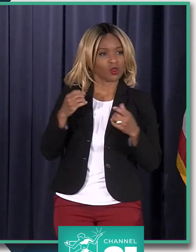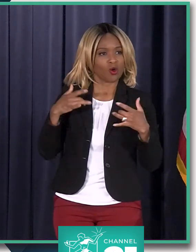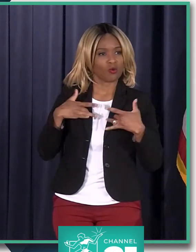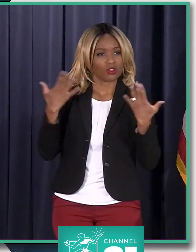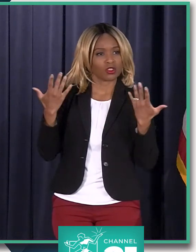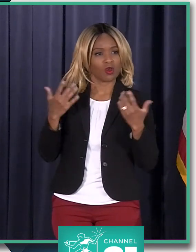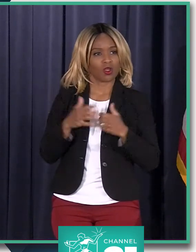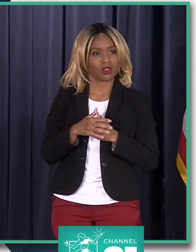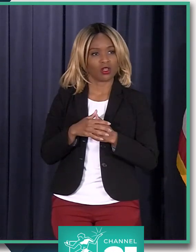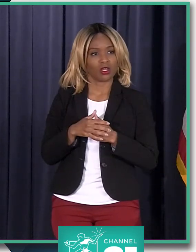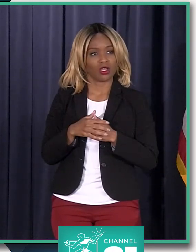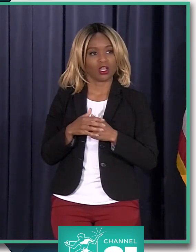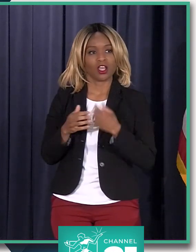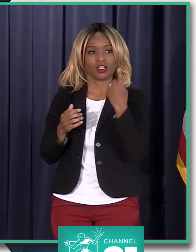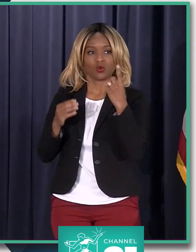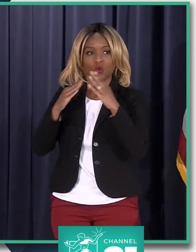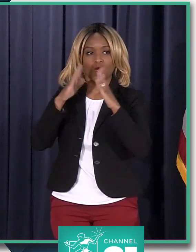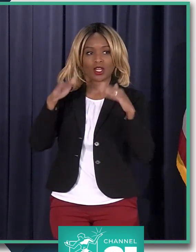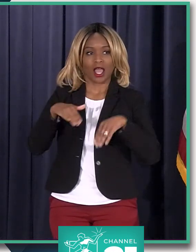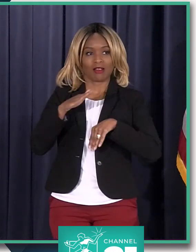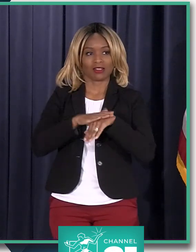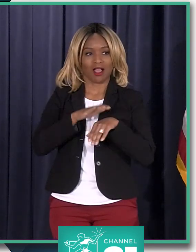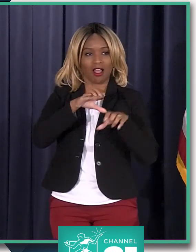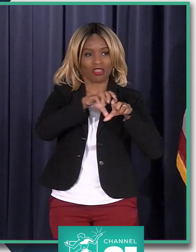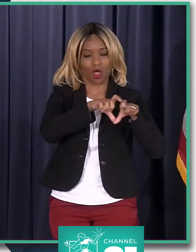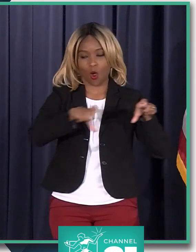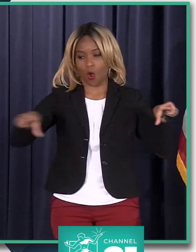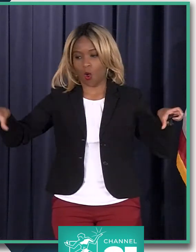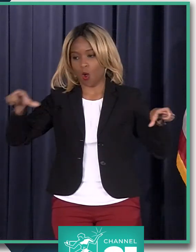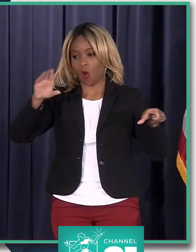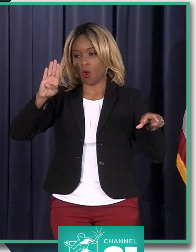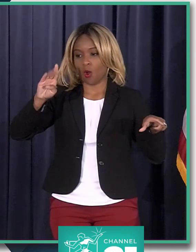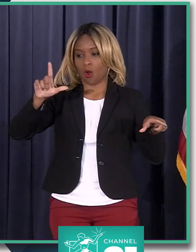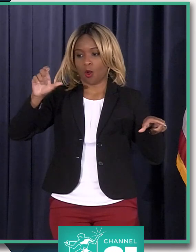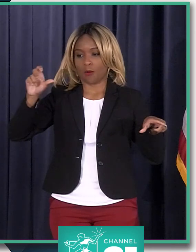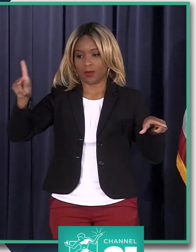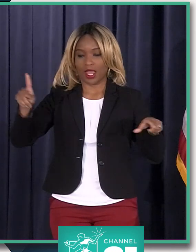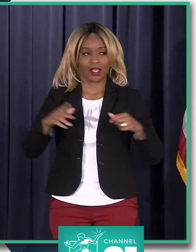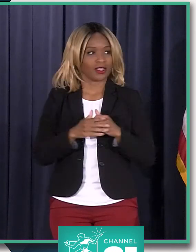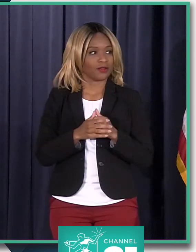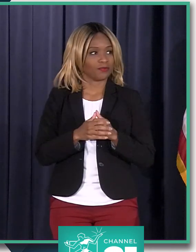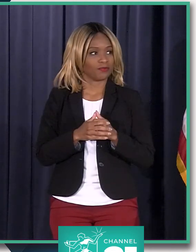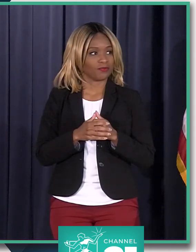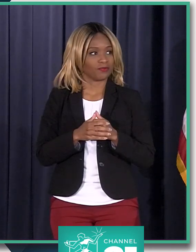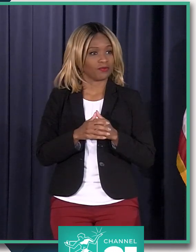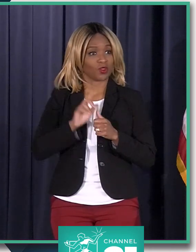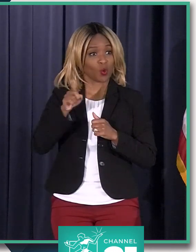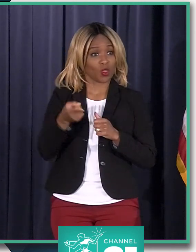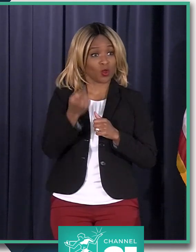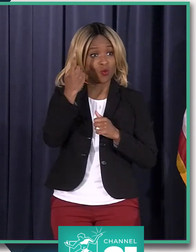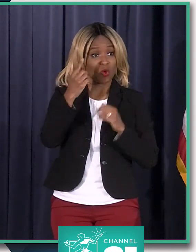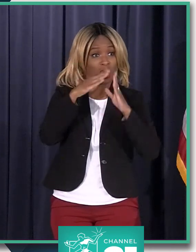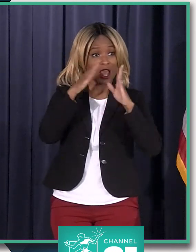there? well, they'll be able to tell you. Mona There's only one house on the